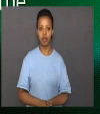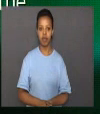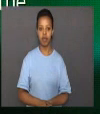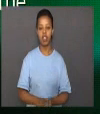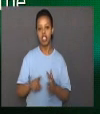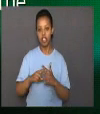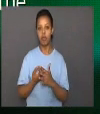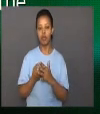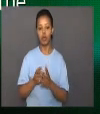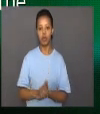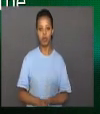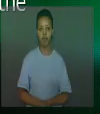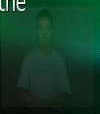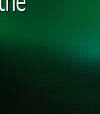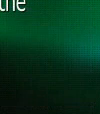Begin.